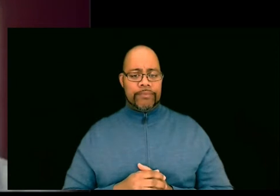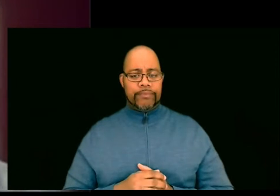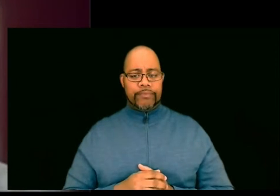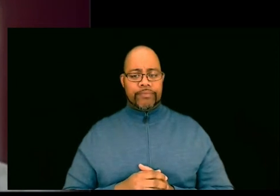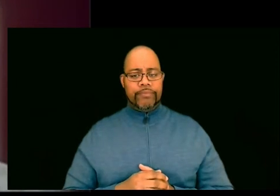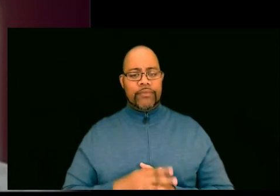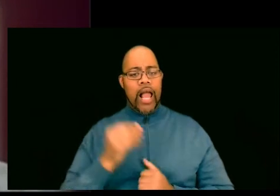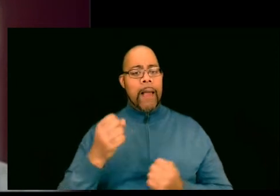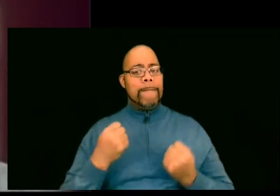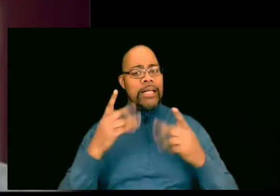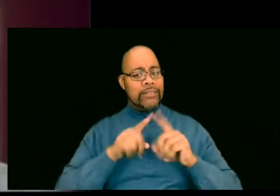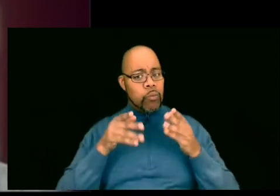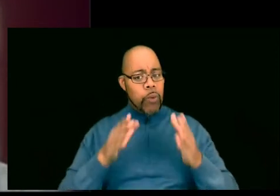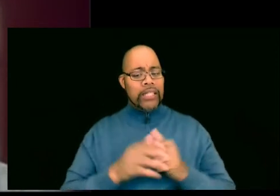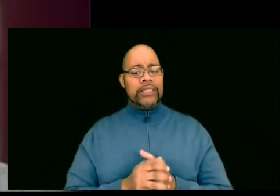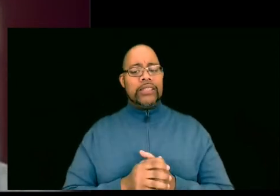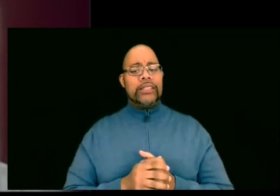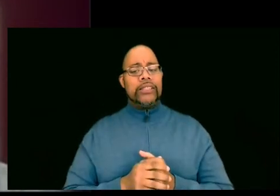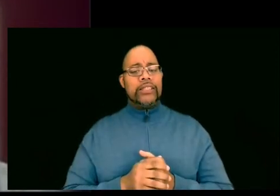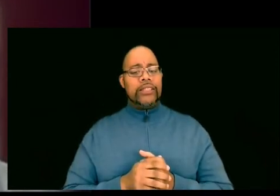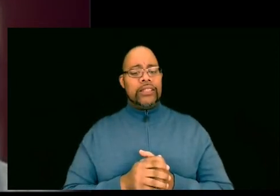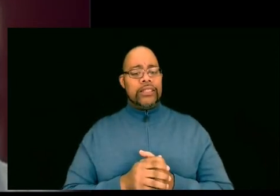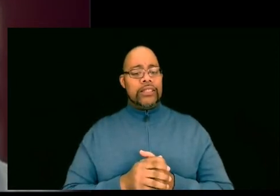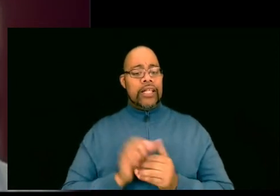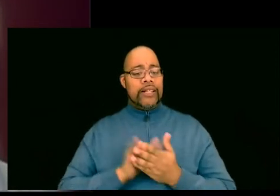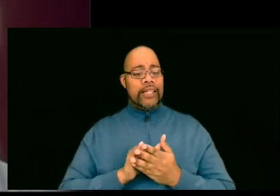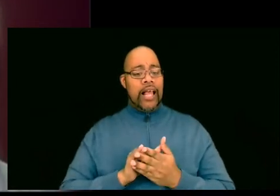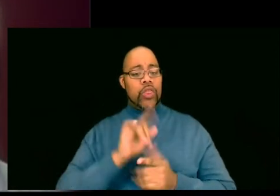experience. And in many ways, for the very